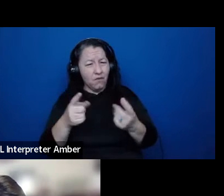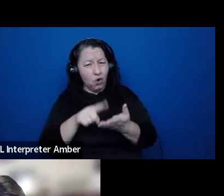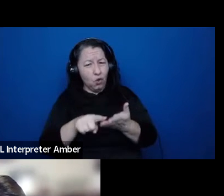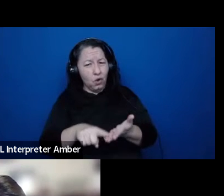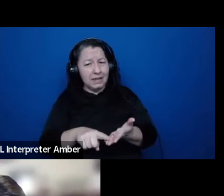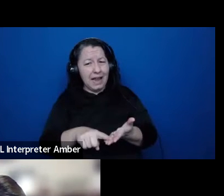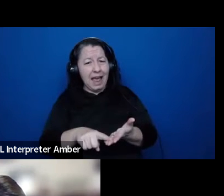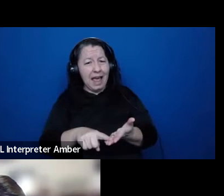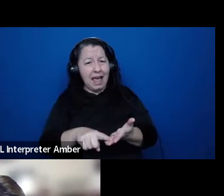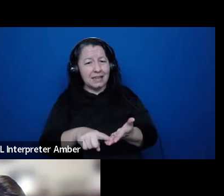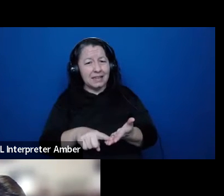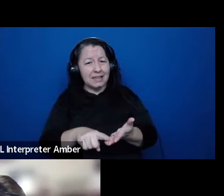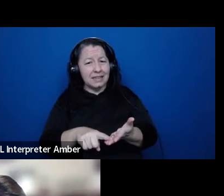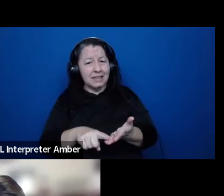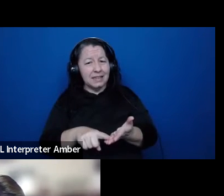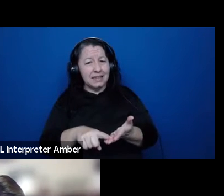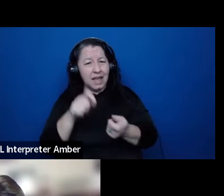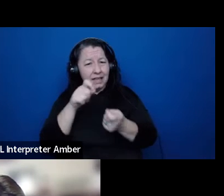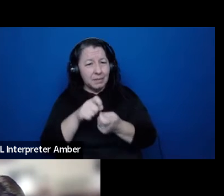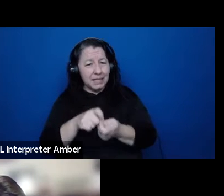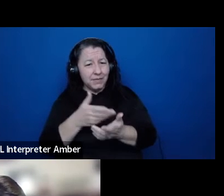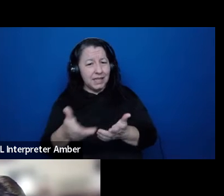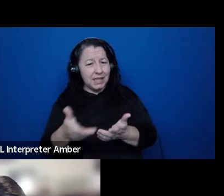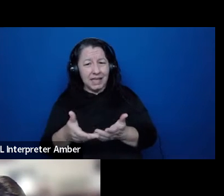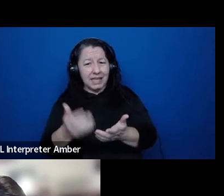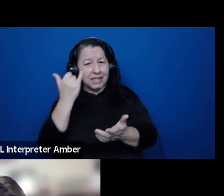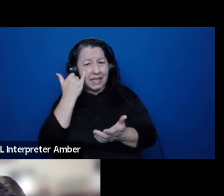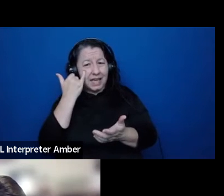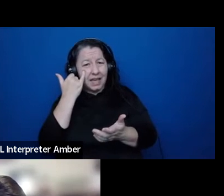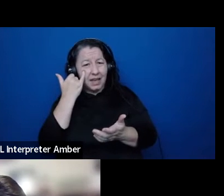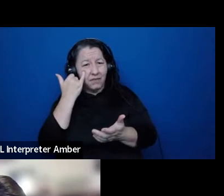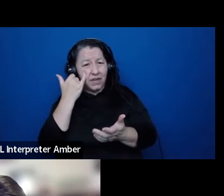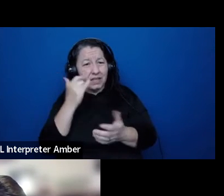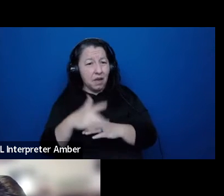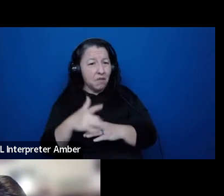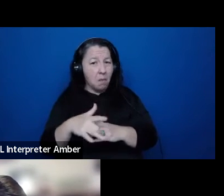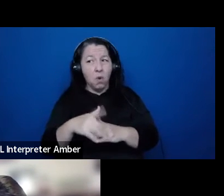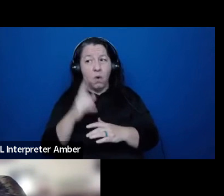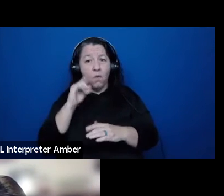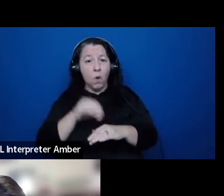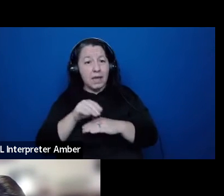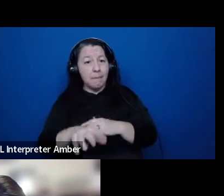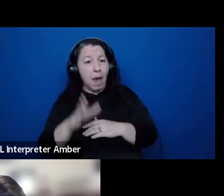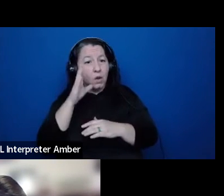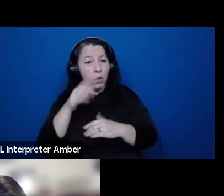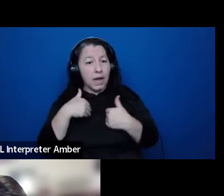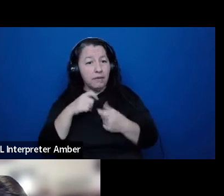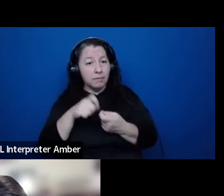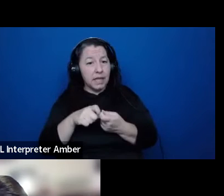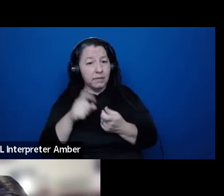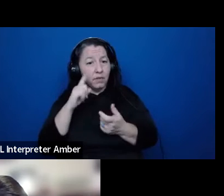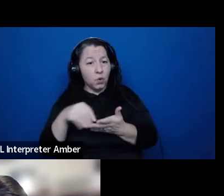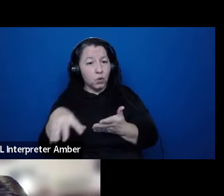some specific things, if it's even available, of the impact that will have, particularly on students with